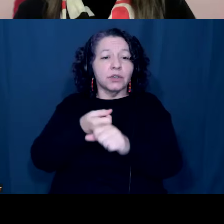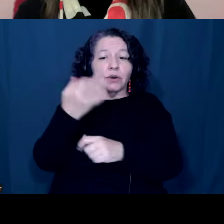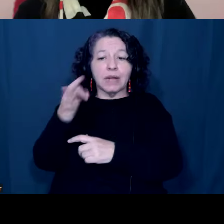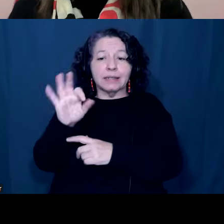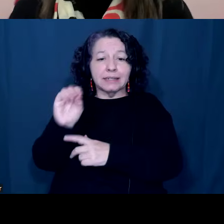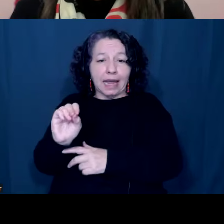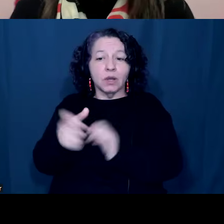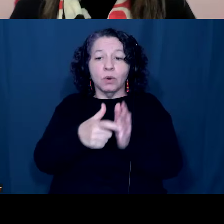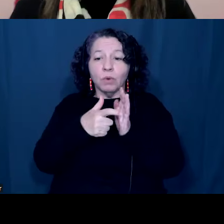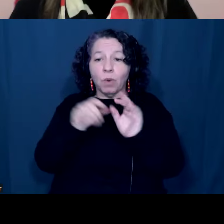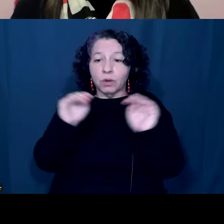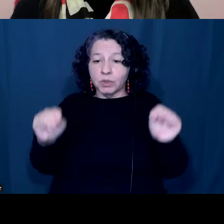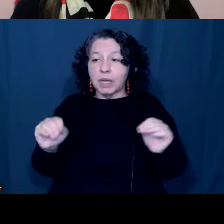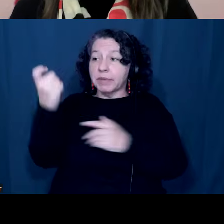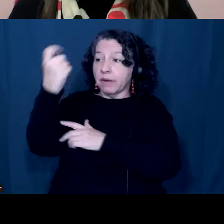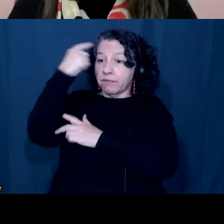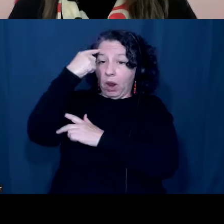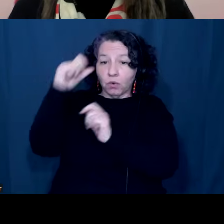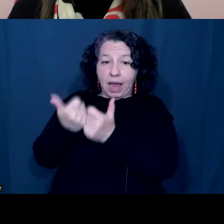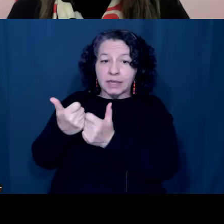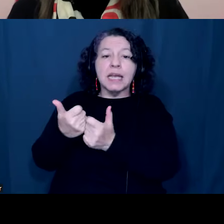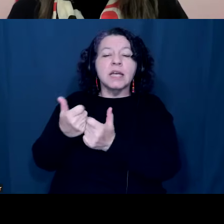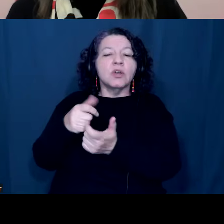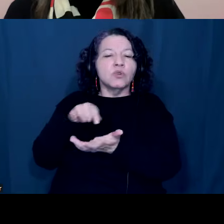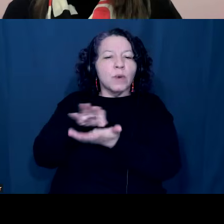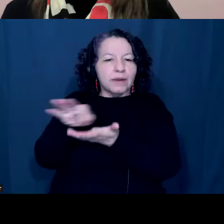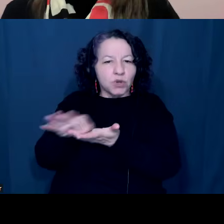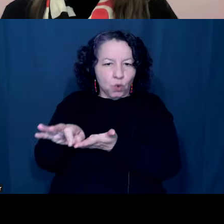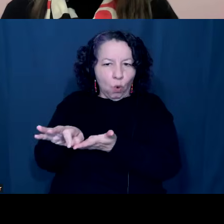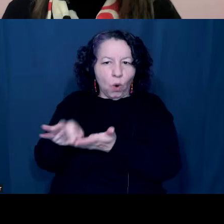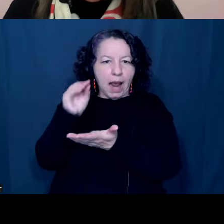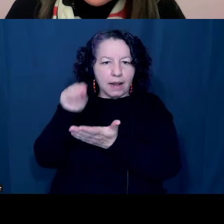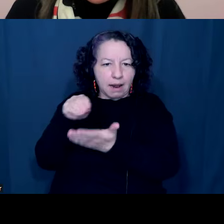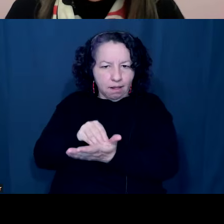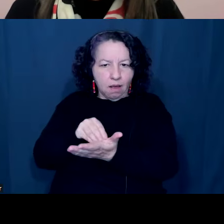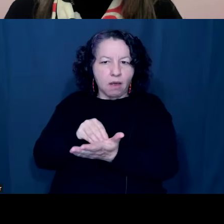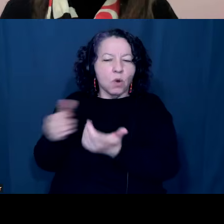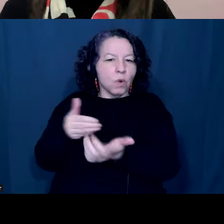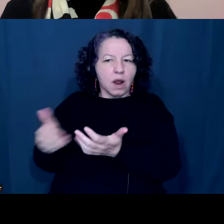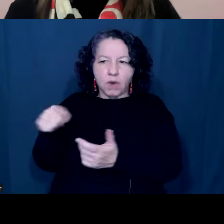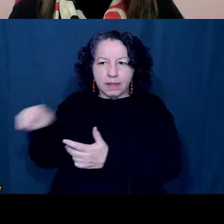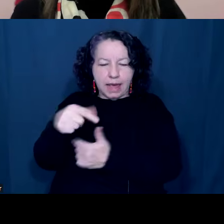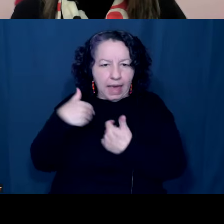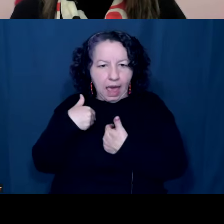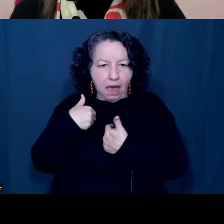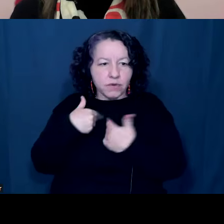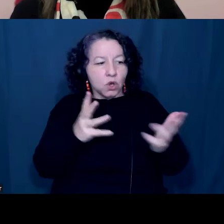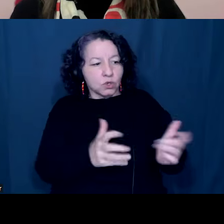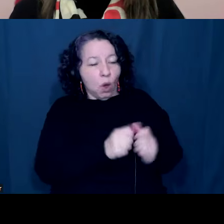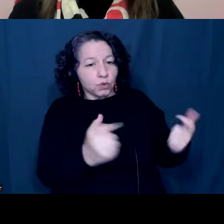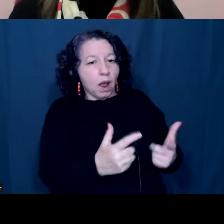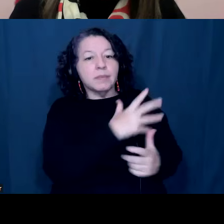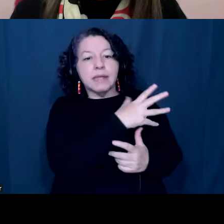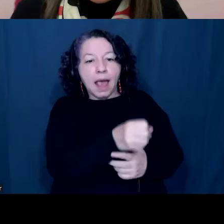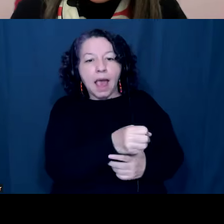and federal agencies to inventory what they hold, consult with tribes, and return ancestors